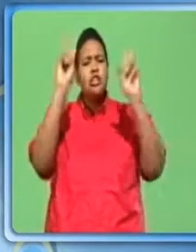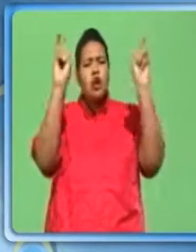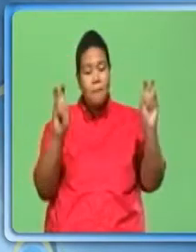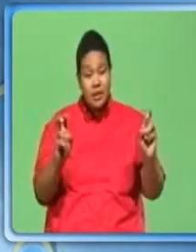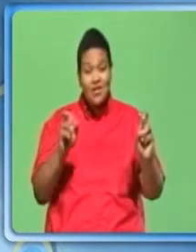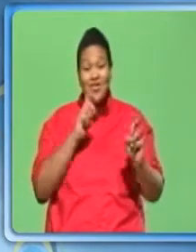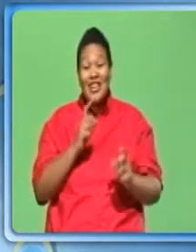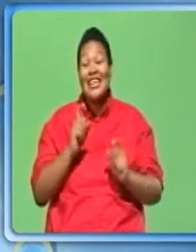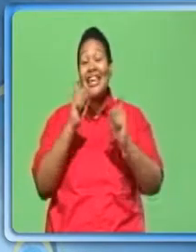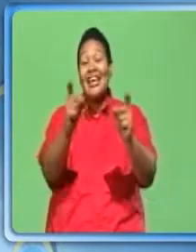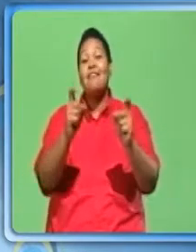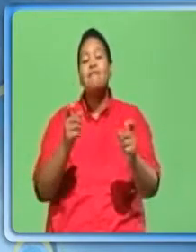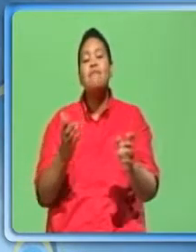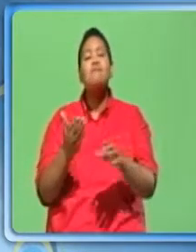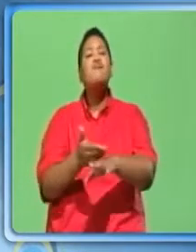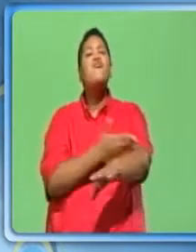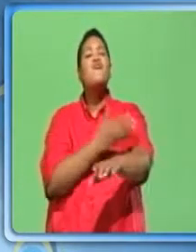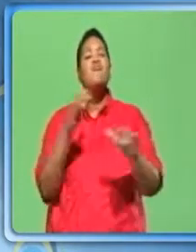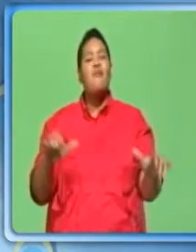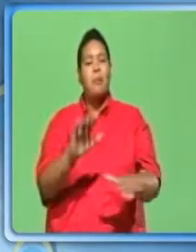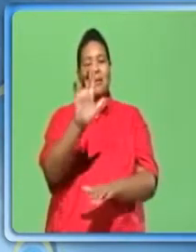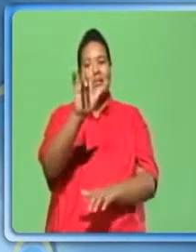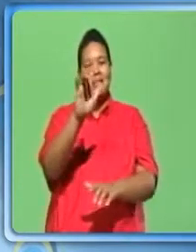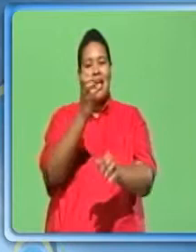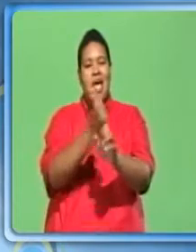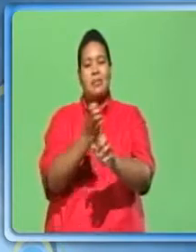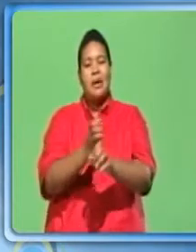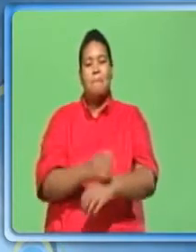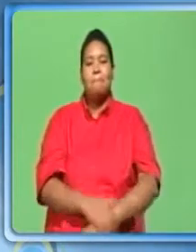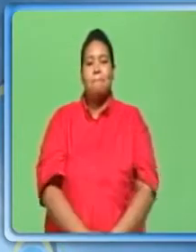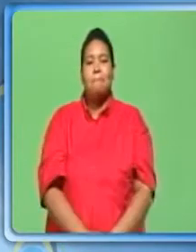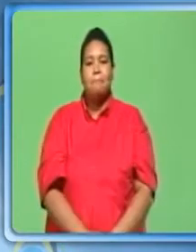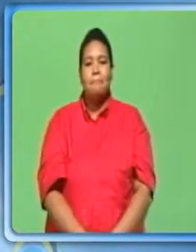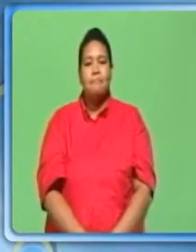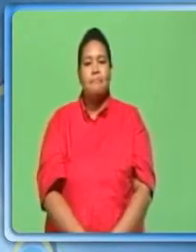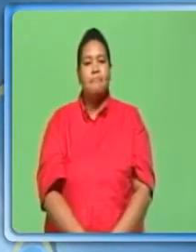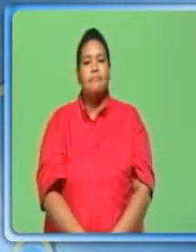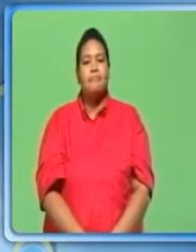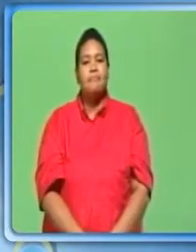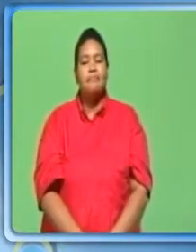topics, resulting in improved performance in CSEC examinations.